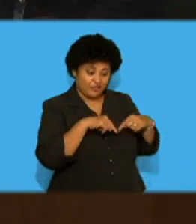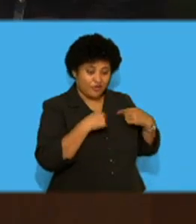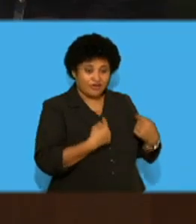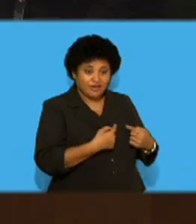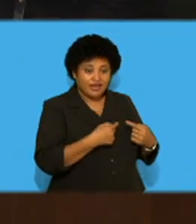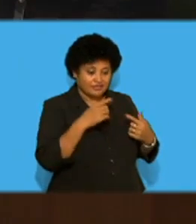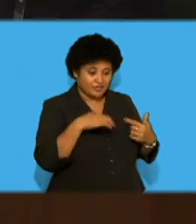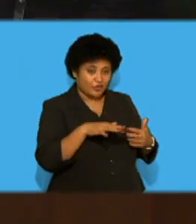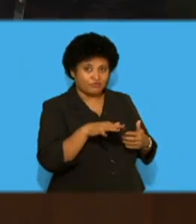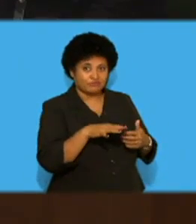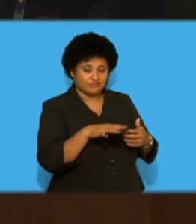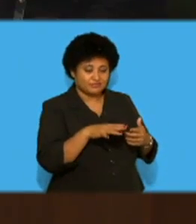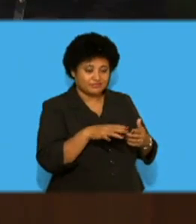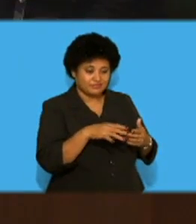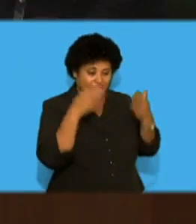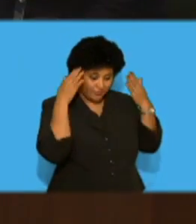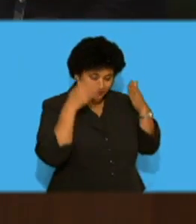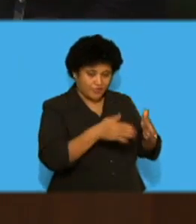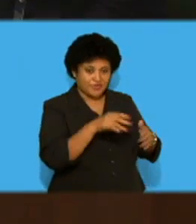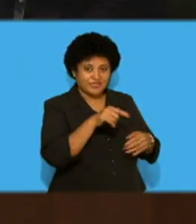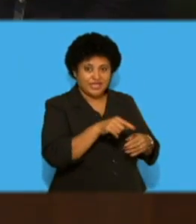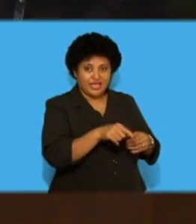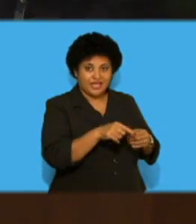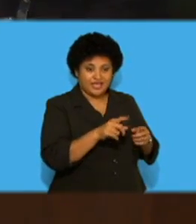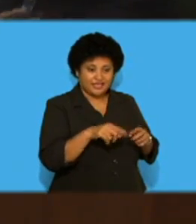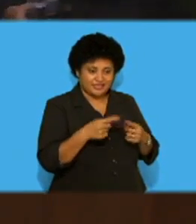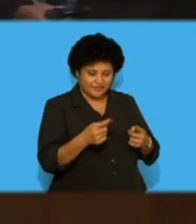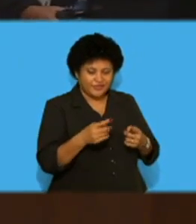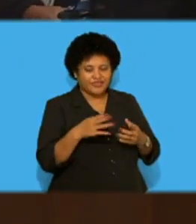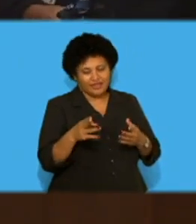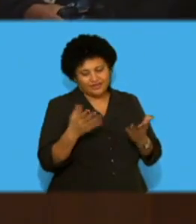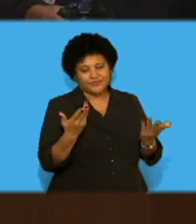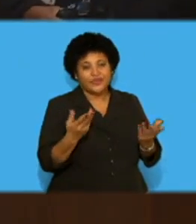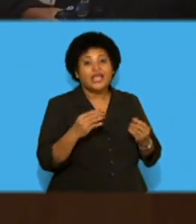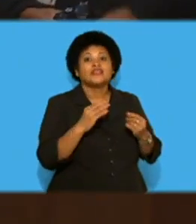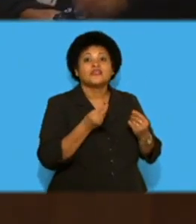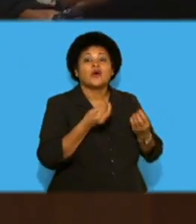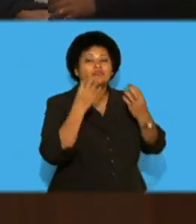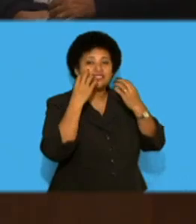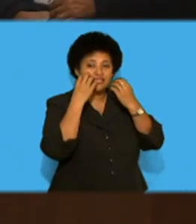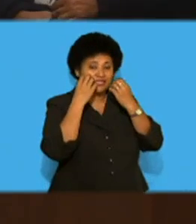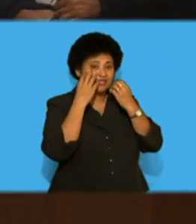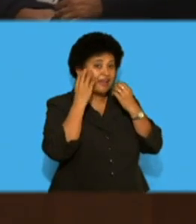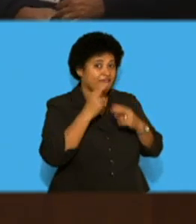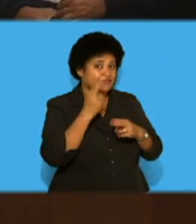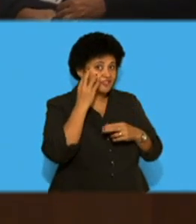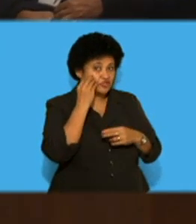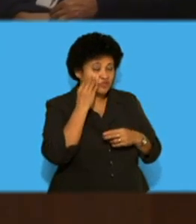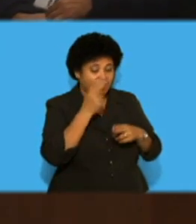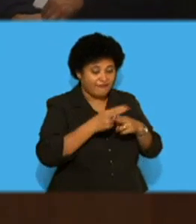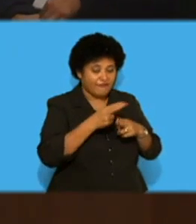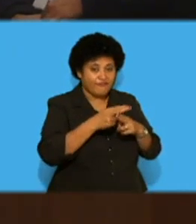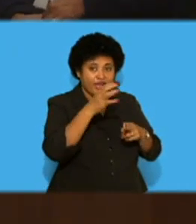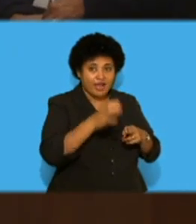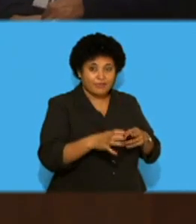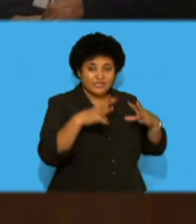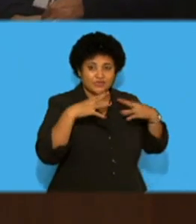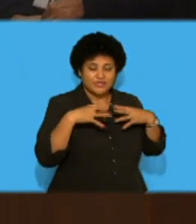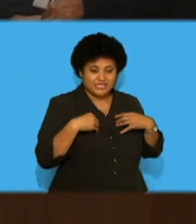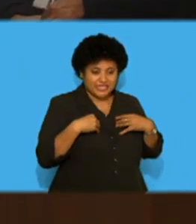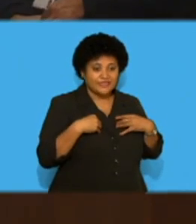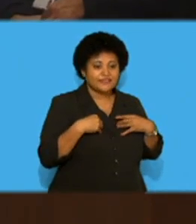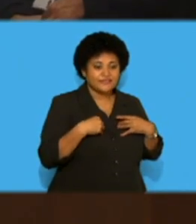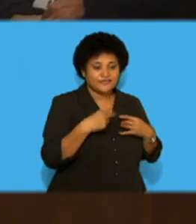facts. Madam Speaker, cane farmers have received an average of $80.14 per ton of